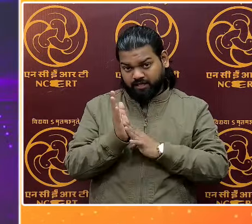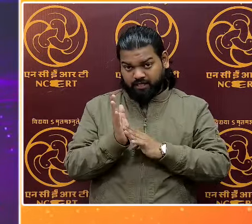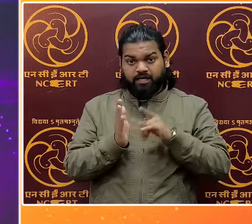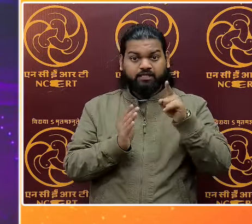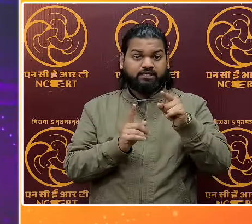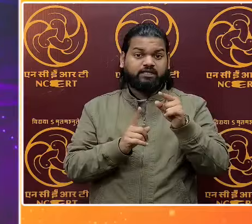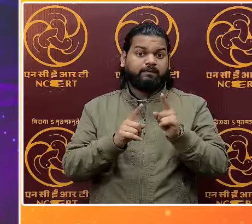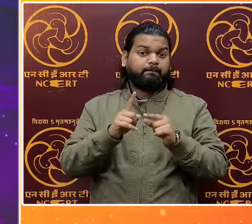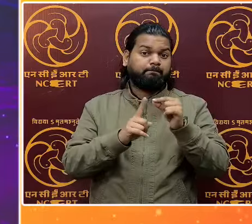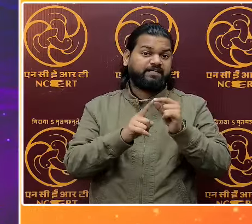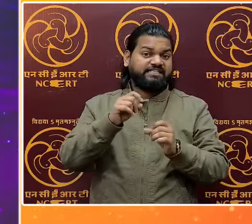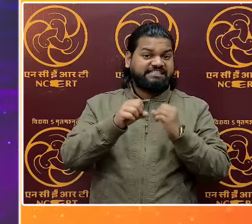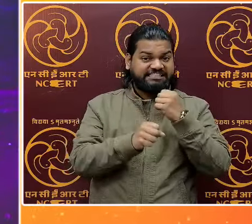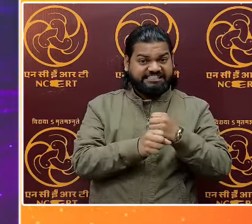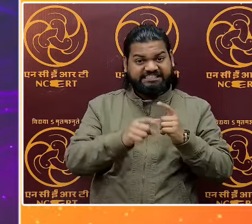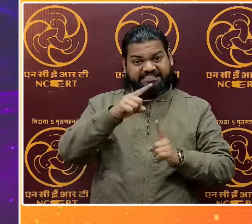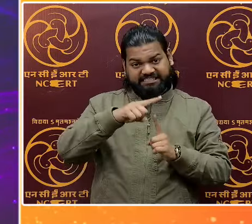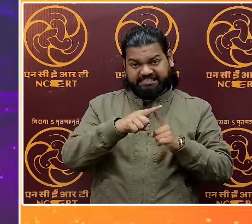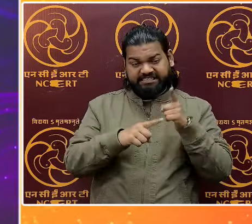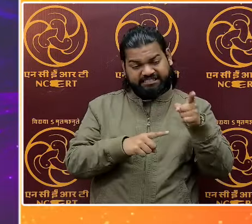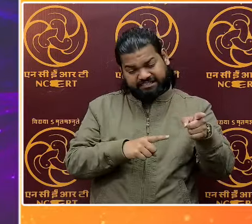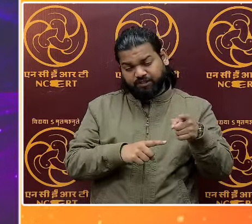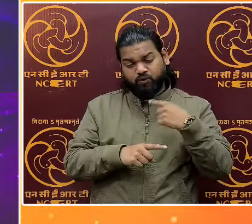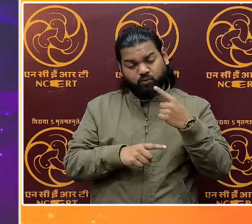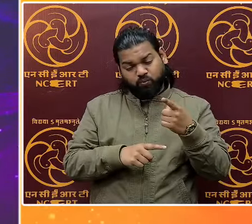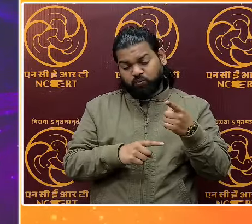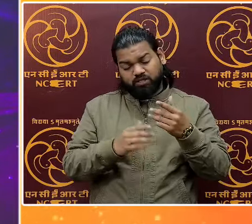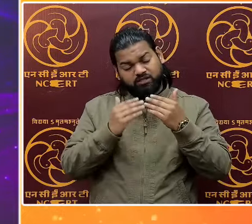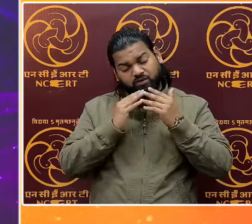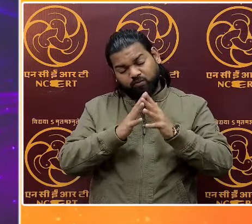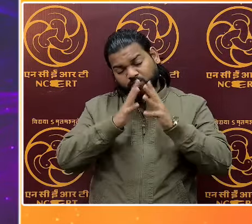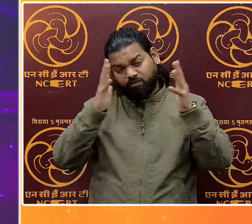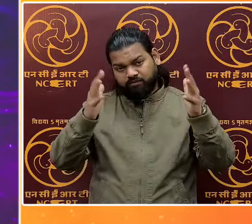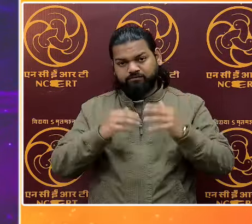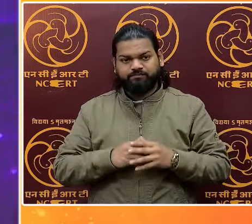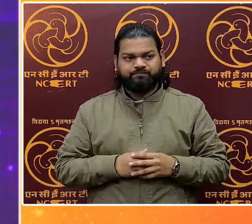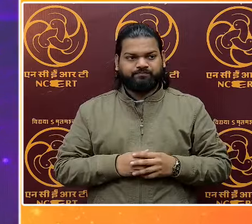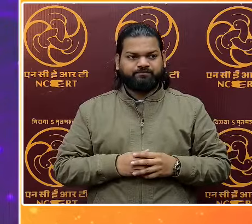Public School from GRH Marg. Ma'am, thank you so much. Thanks once again. Thank you.